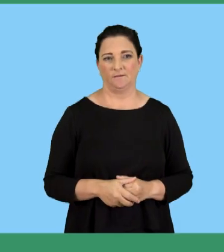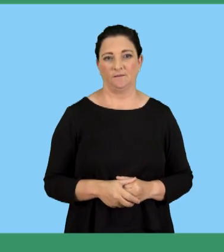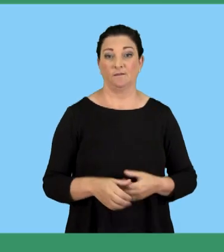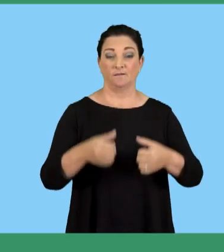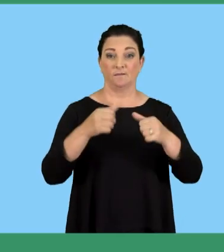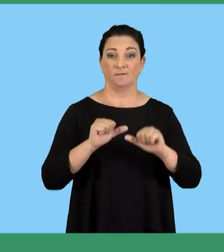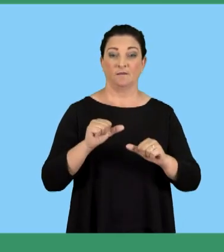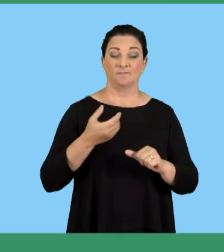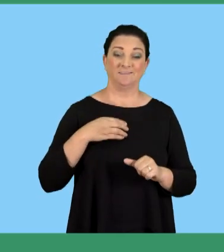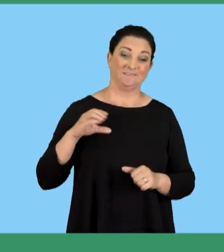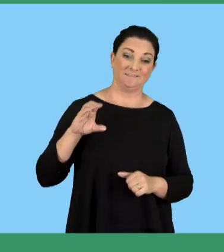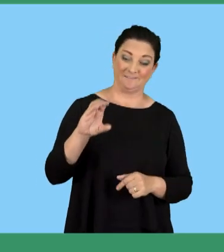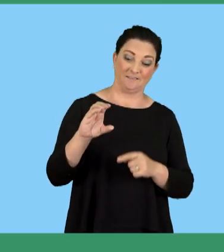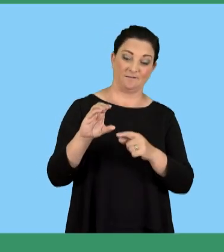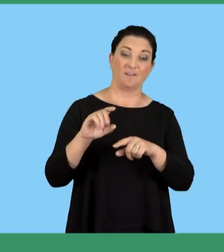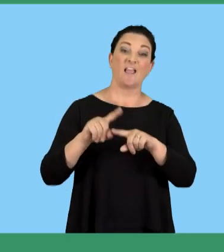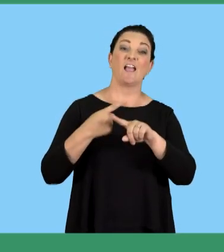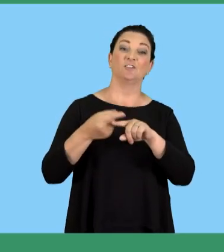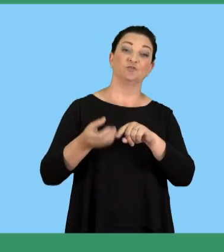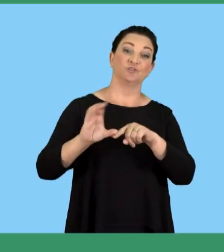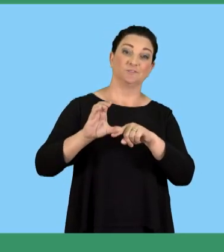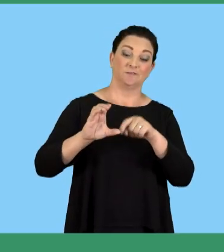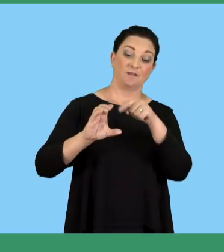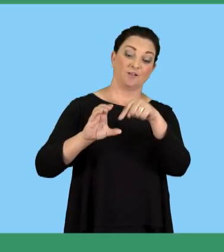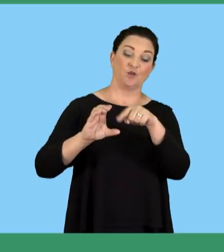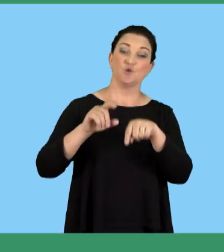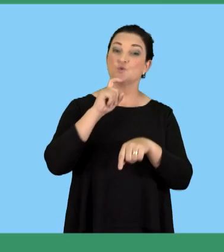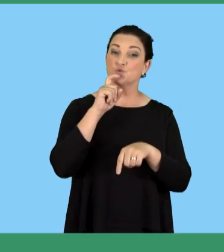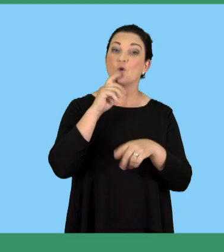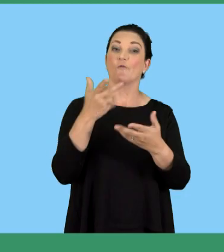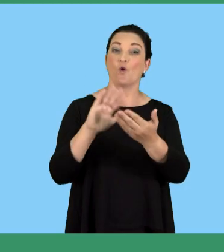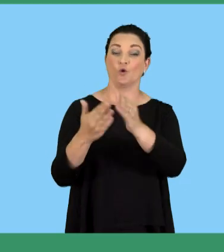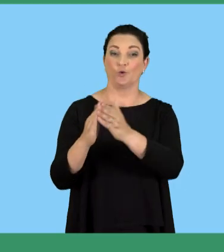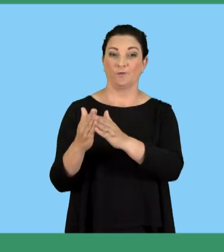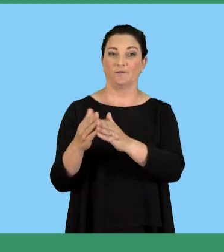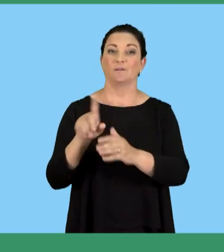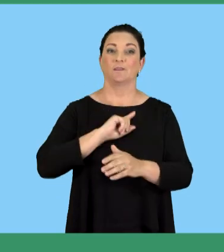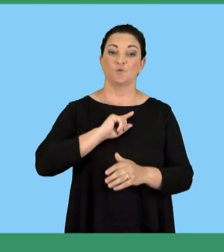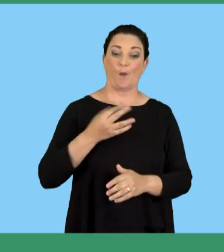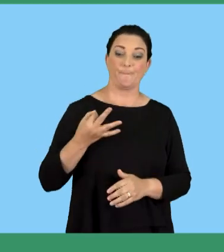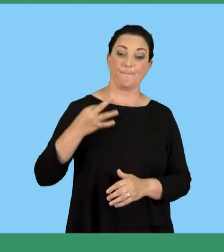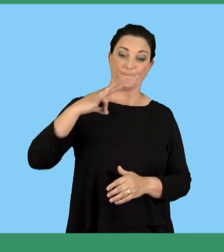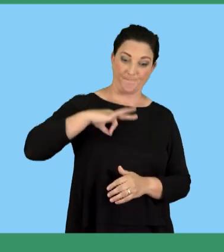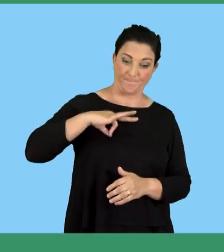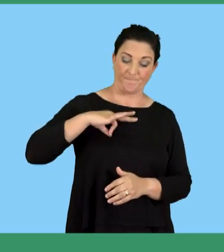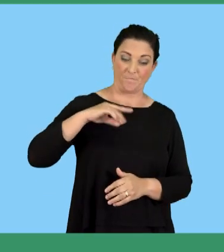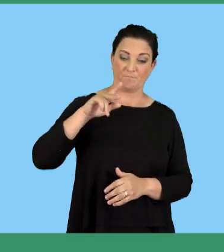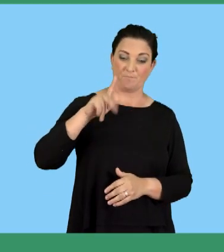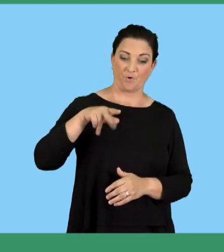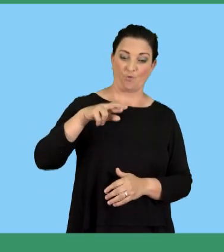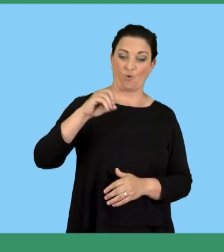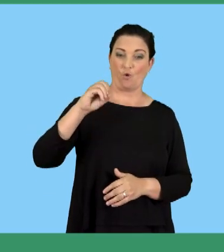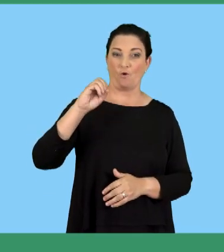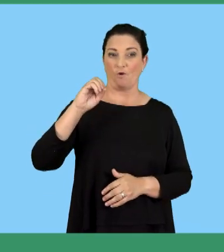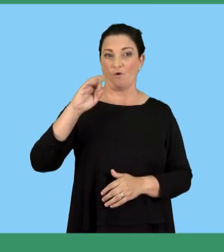Then some of their surplus income was used to build a community center, meaning surplus income talks to profit. So